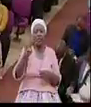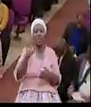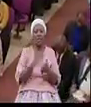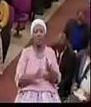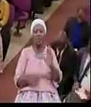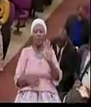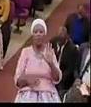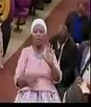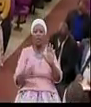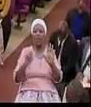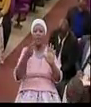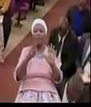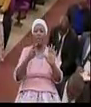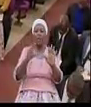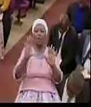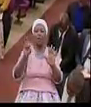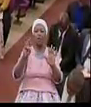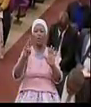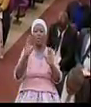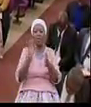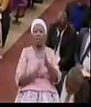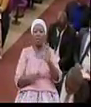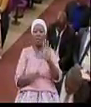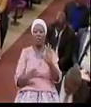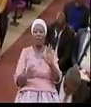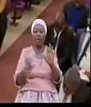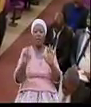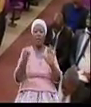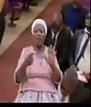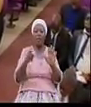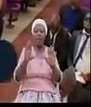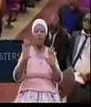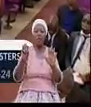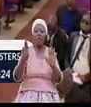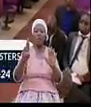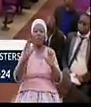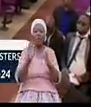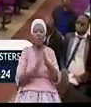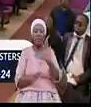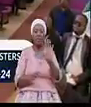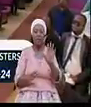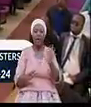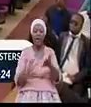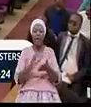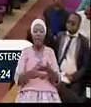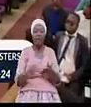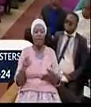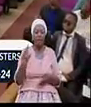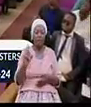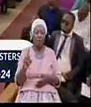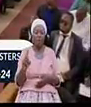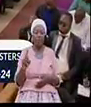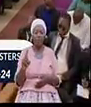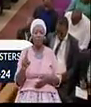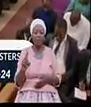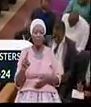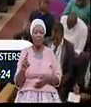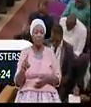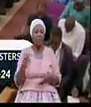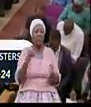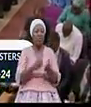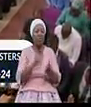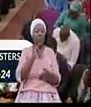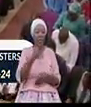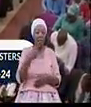5. 1 Corinthians chapter 5, we're looking at verse 1. It is